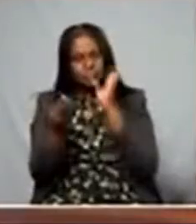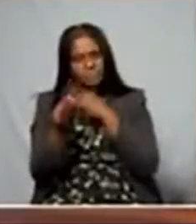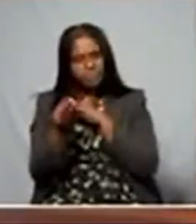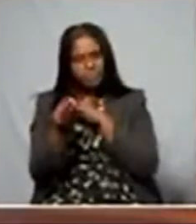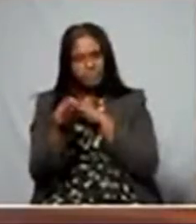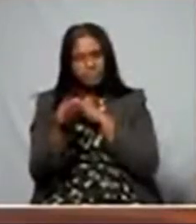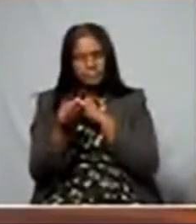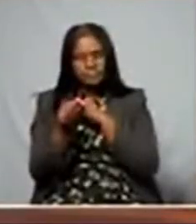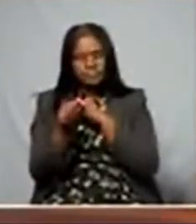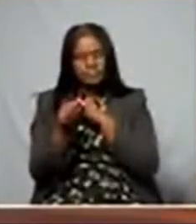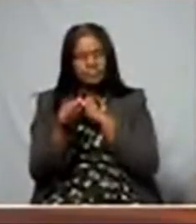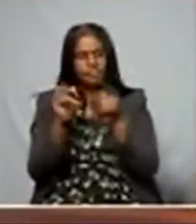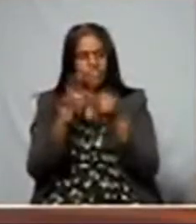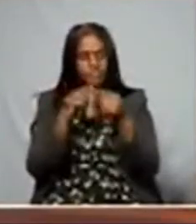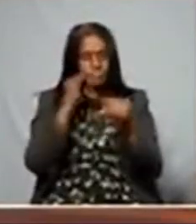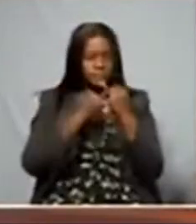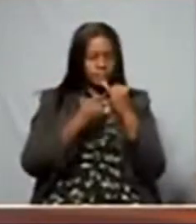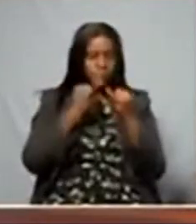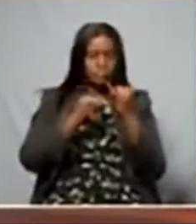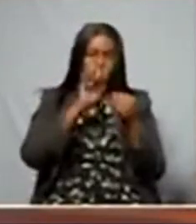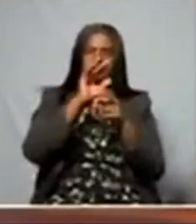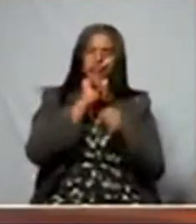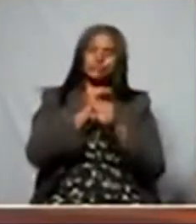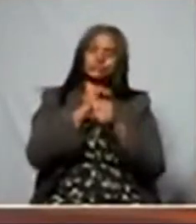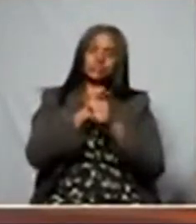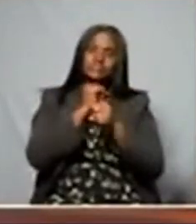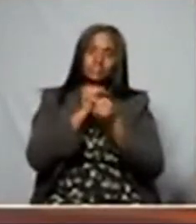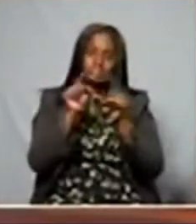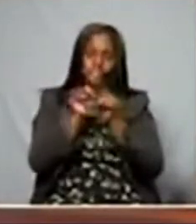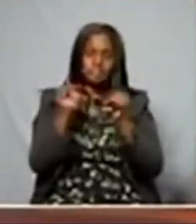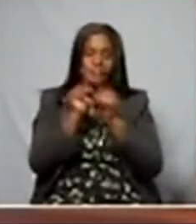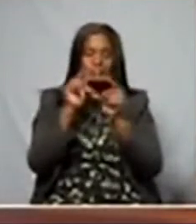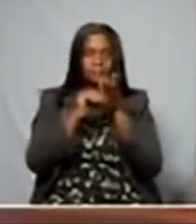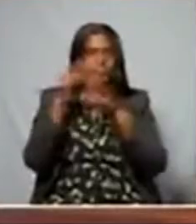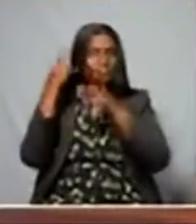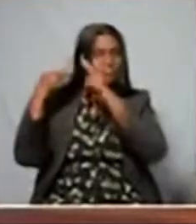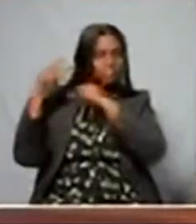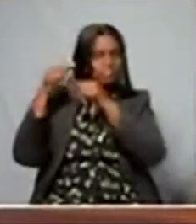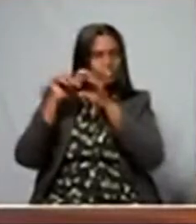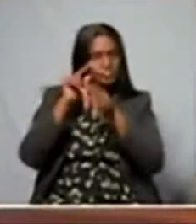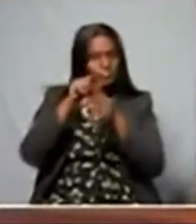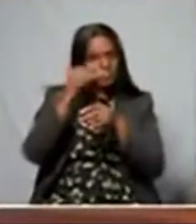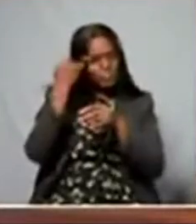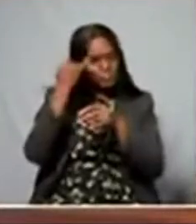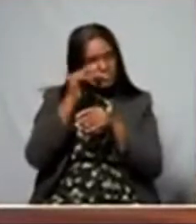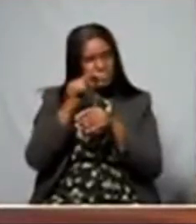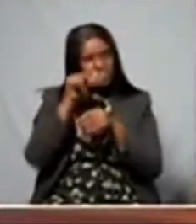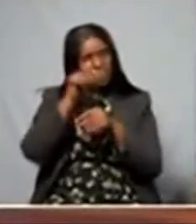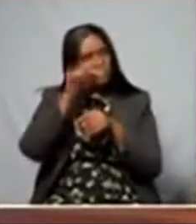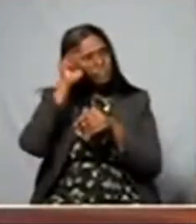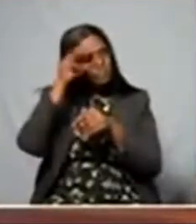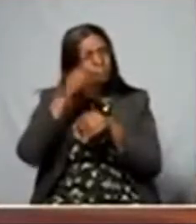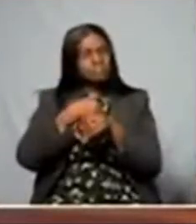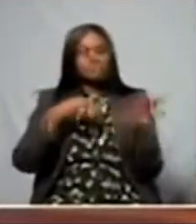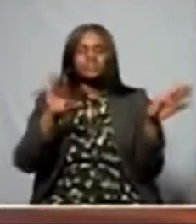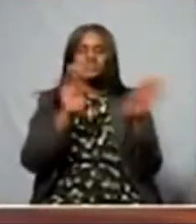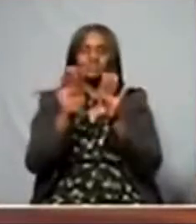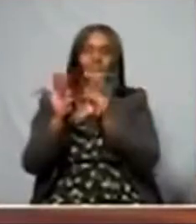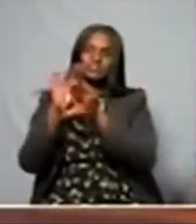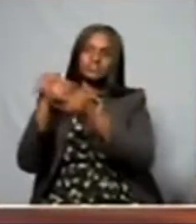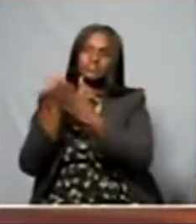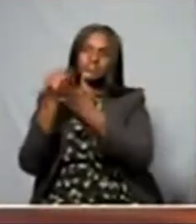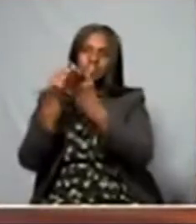to complete those. And in view of that, the ministry has closed those